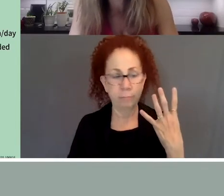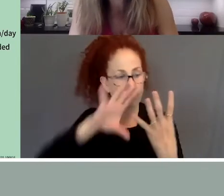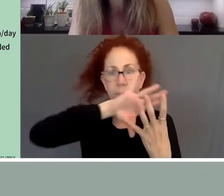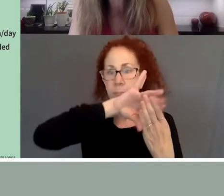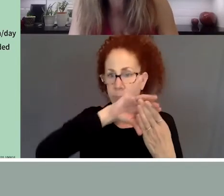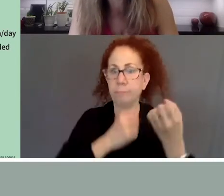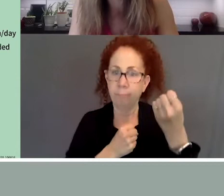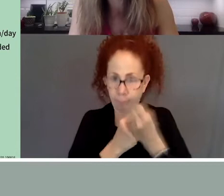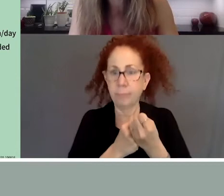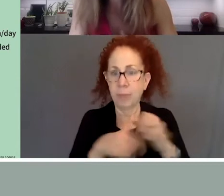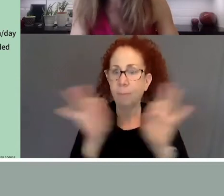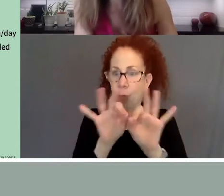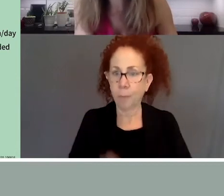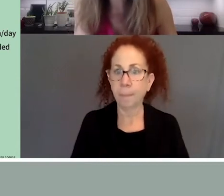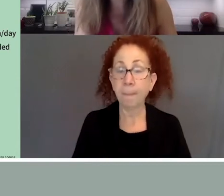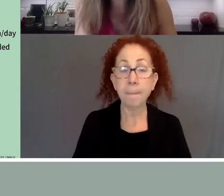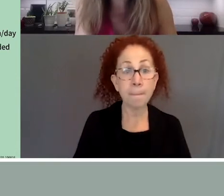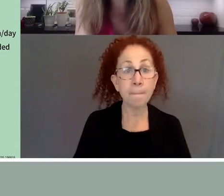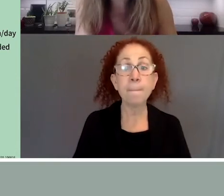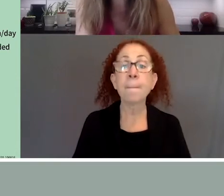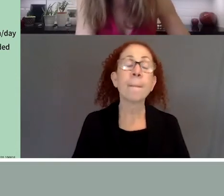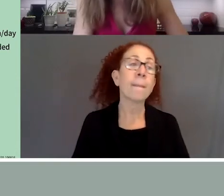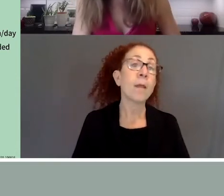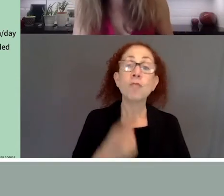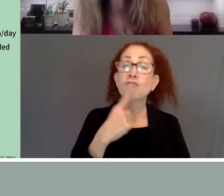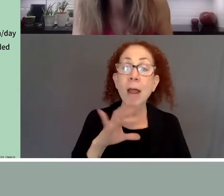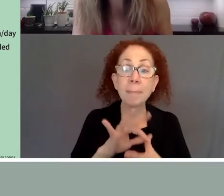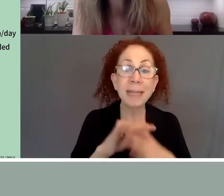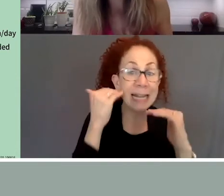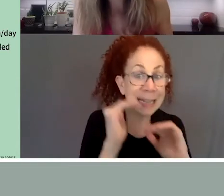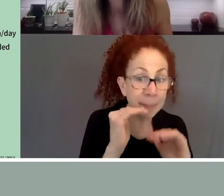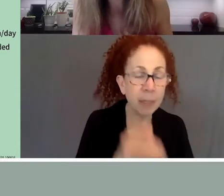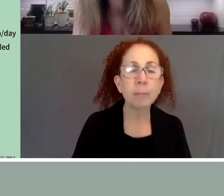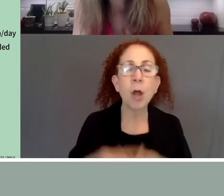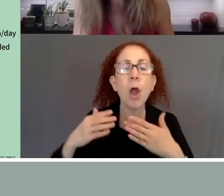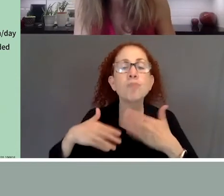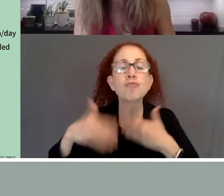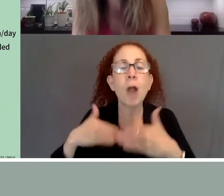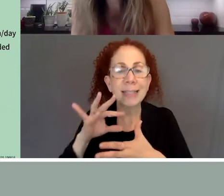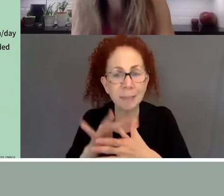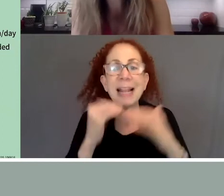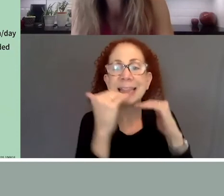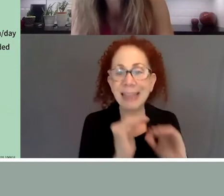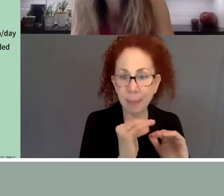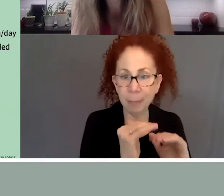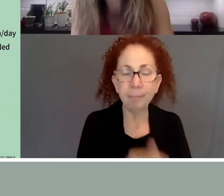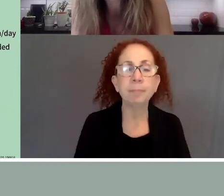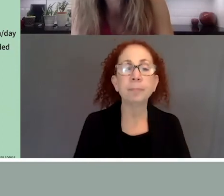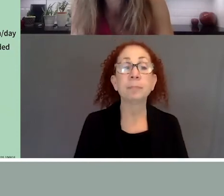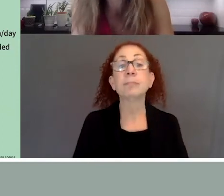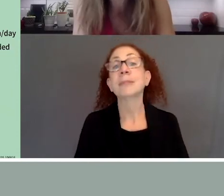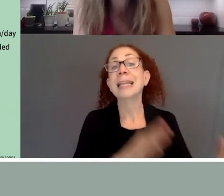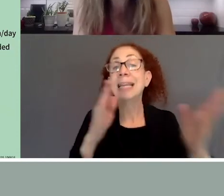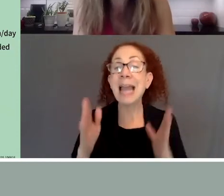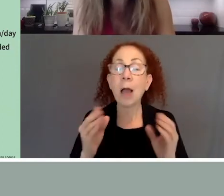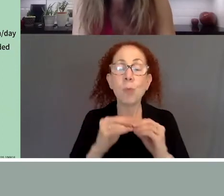cornerstone. That's really important. Like limiting red meat, limiting processed meats, great. Then we get into these nitpicky